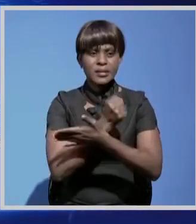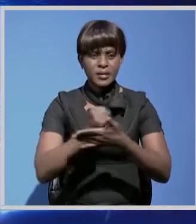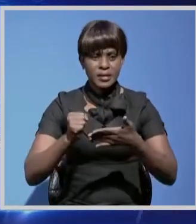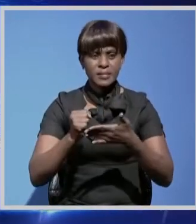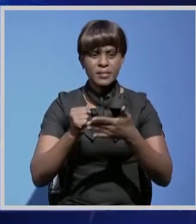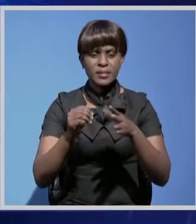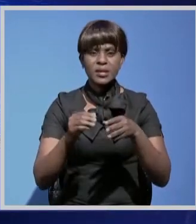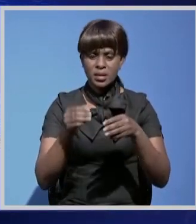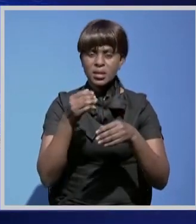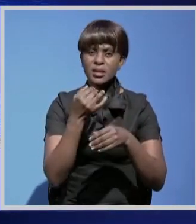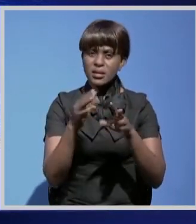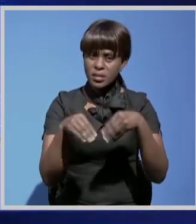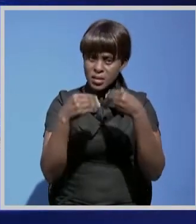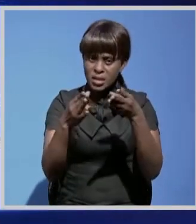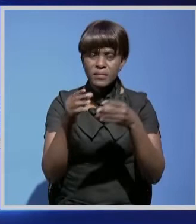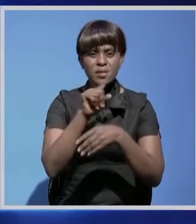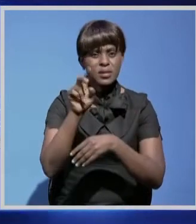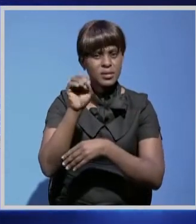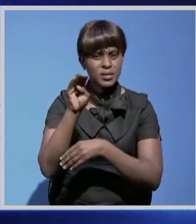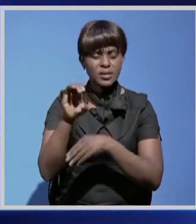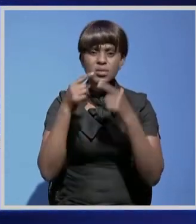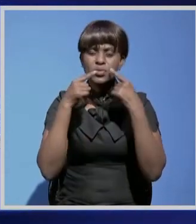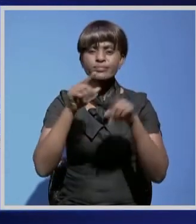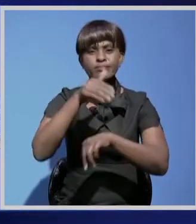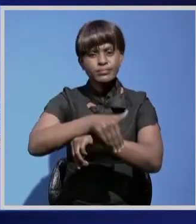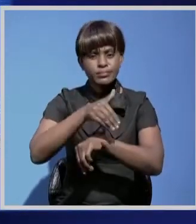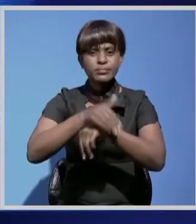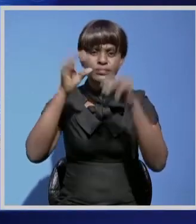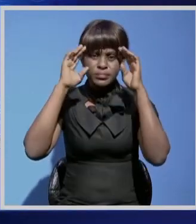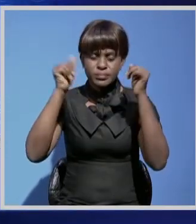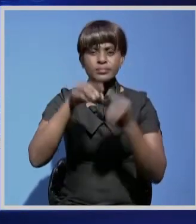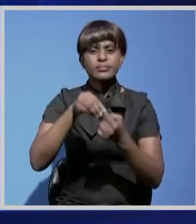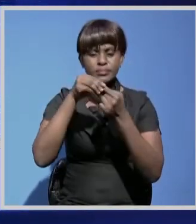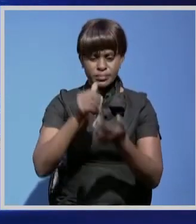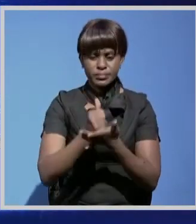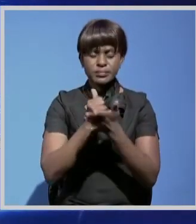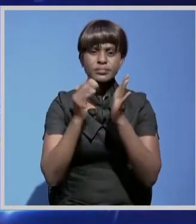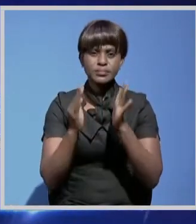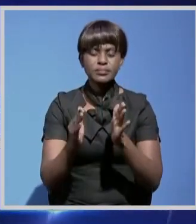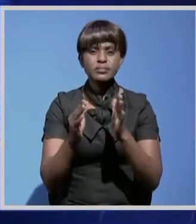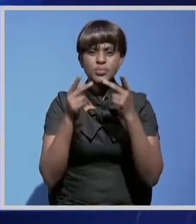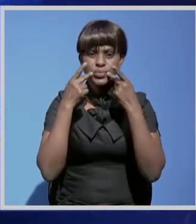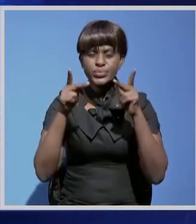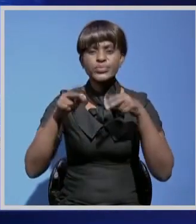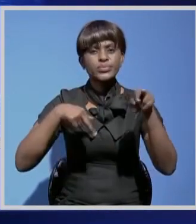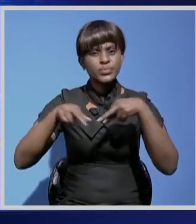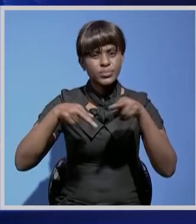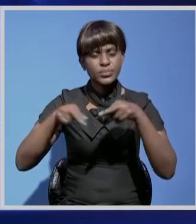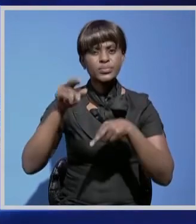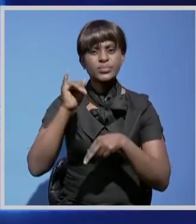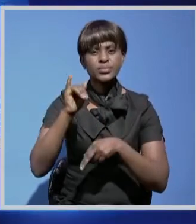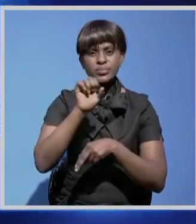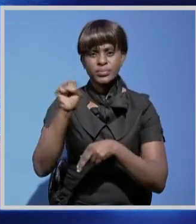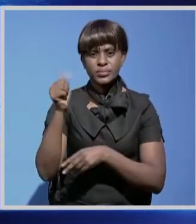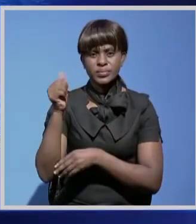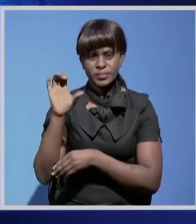statement issued to ZNBC News this evening by the President's Special Assistant for Press and Public Relations, Isaac